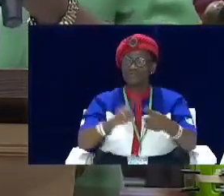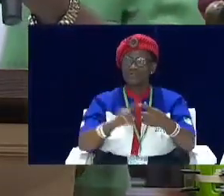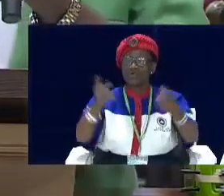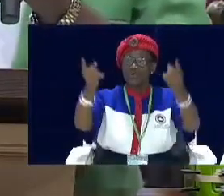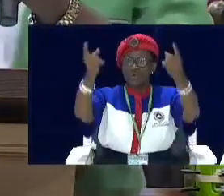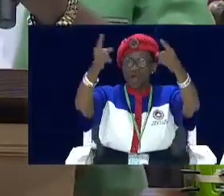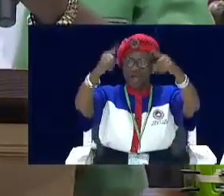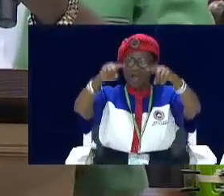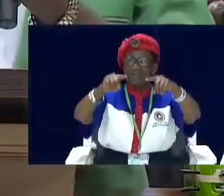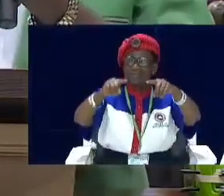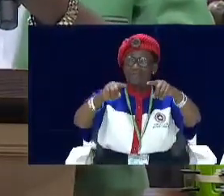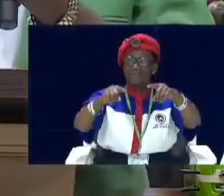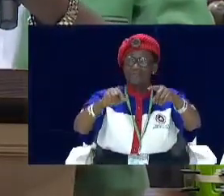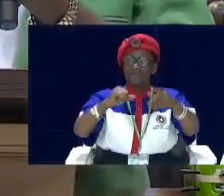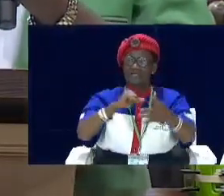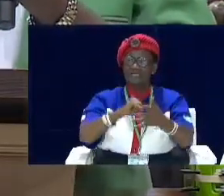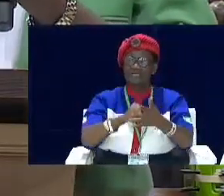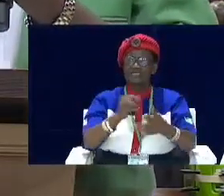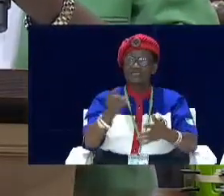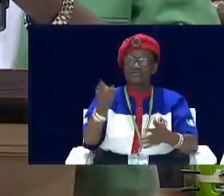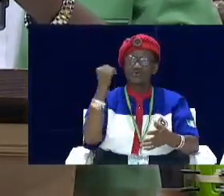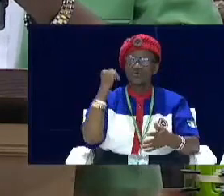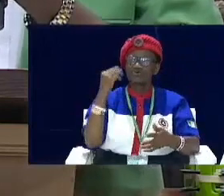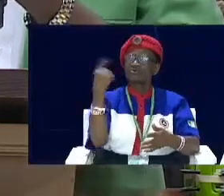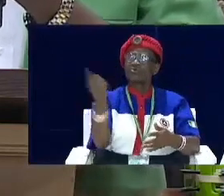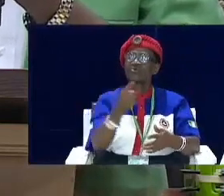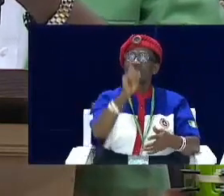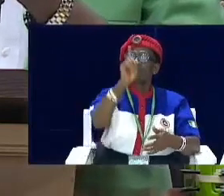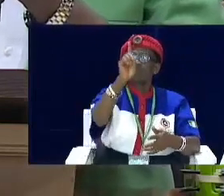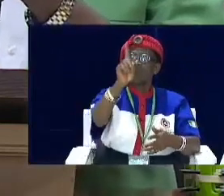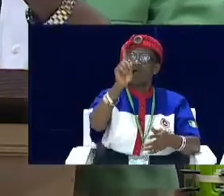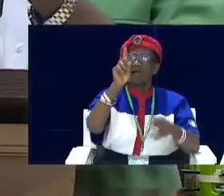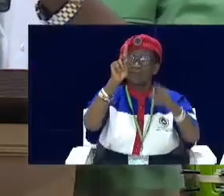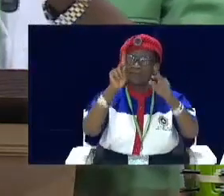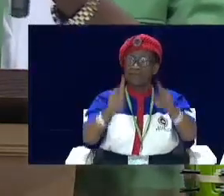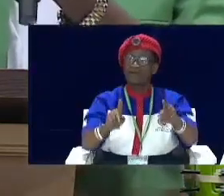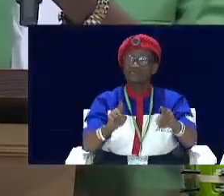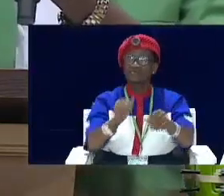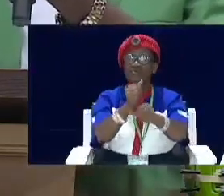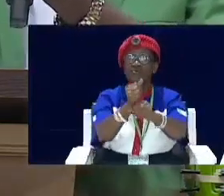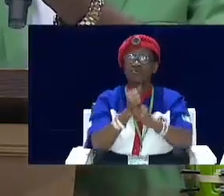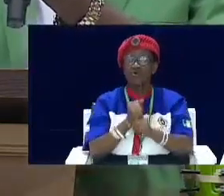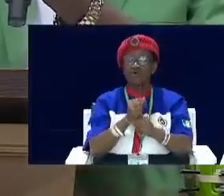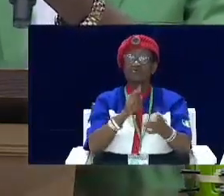only one fellow got the double portion. He